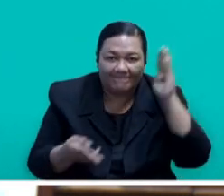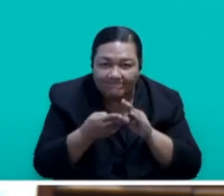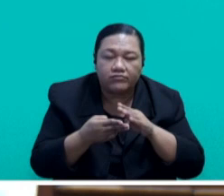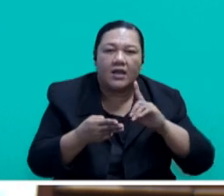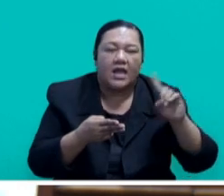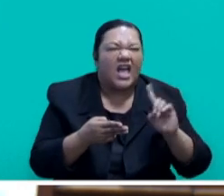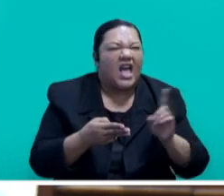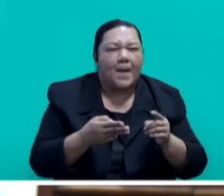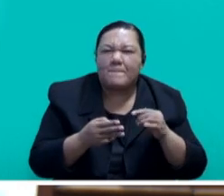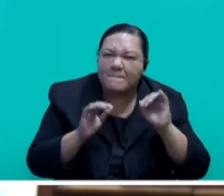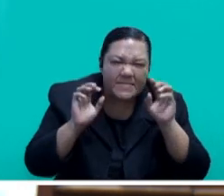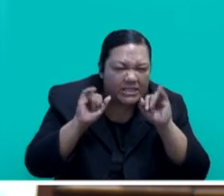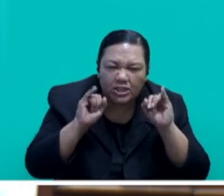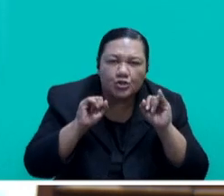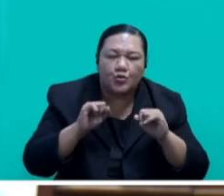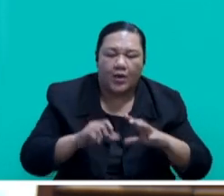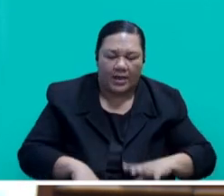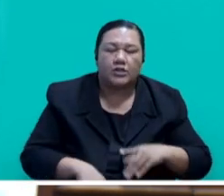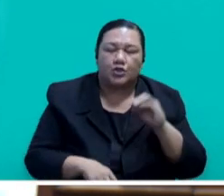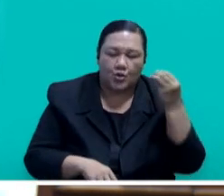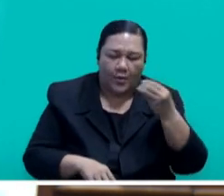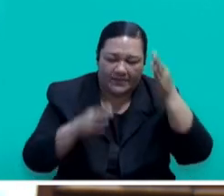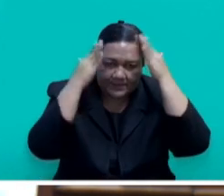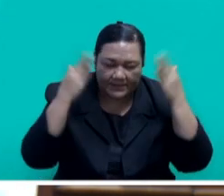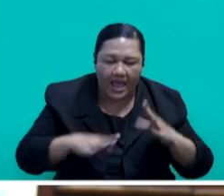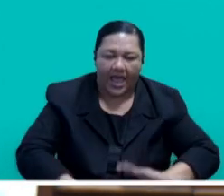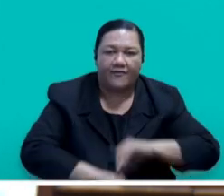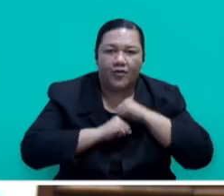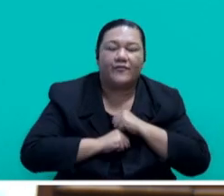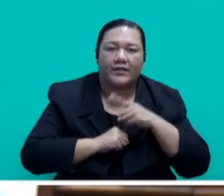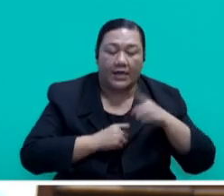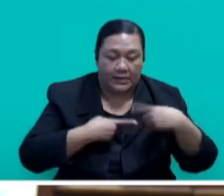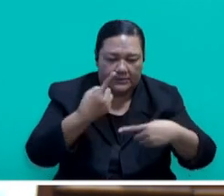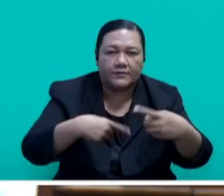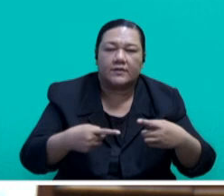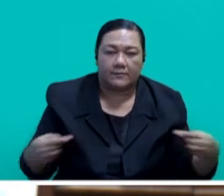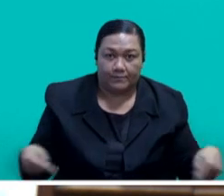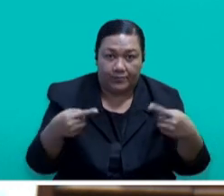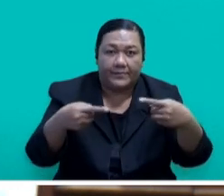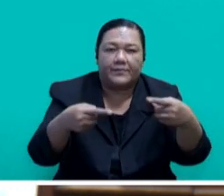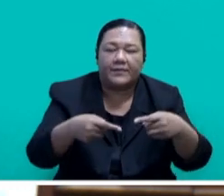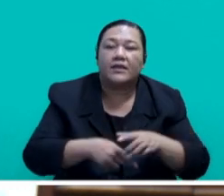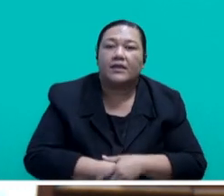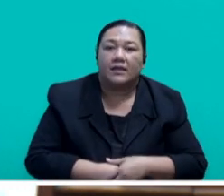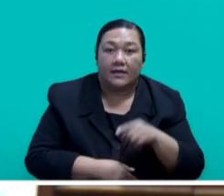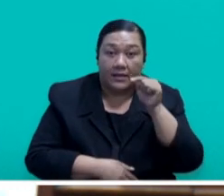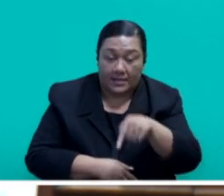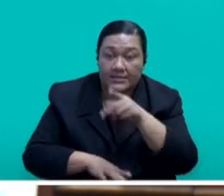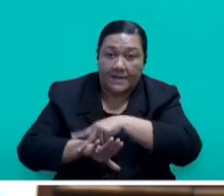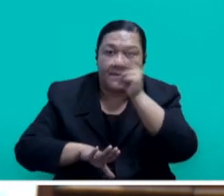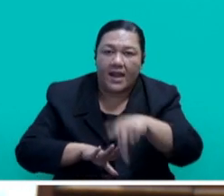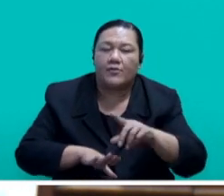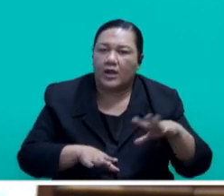resilience. Mr. Speaker, sir, I'm confident that in the next few days of intense debate and discussions, this August House